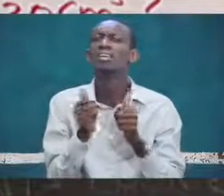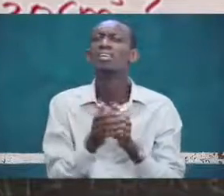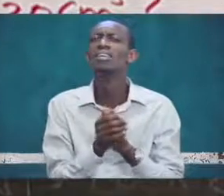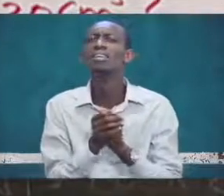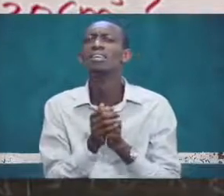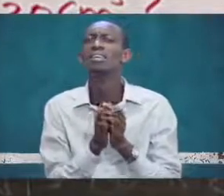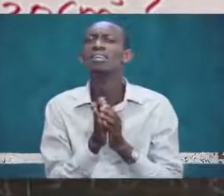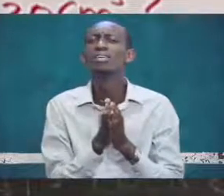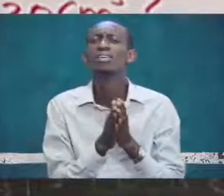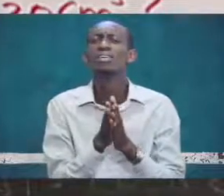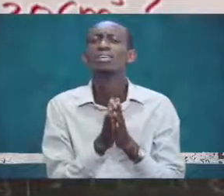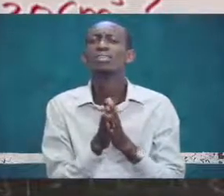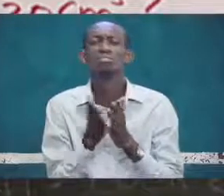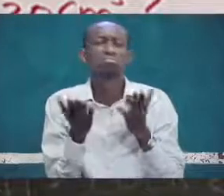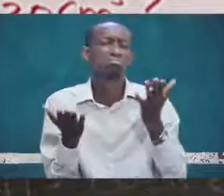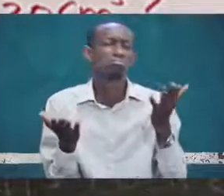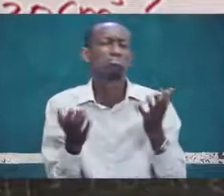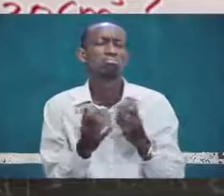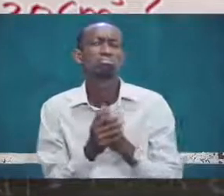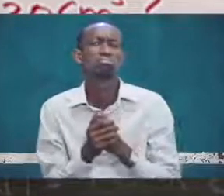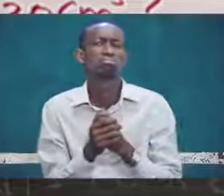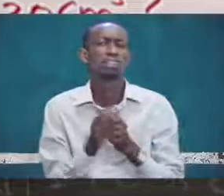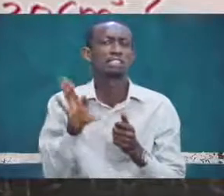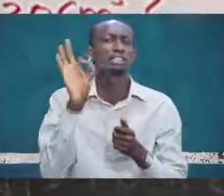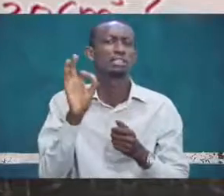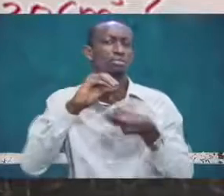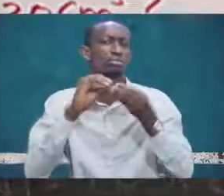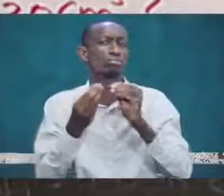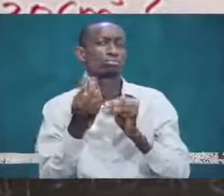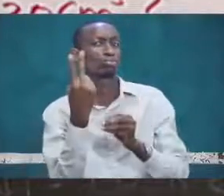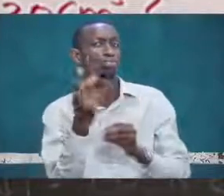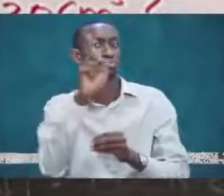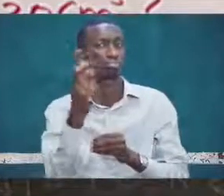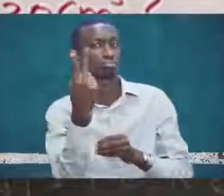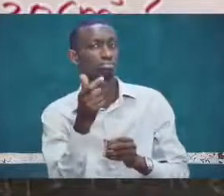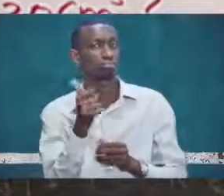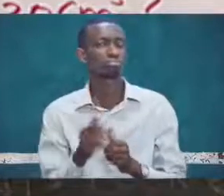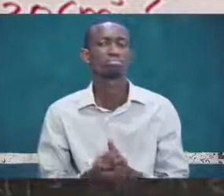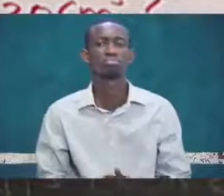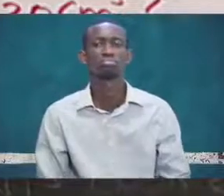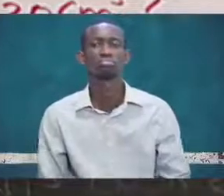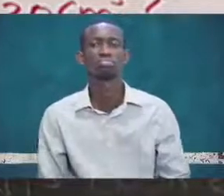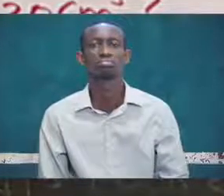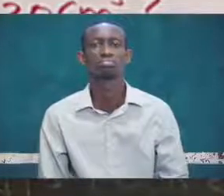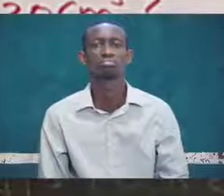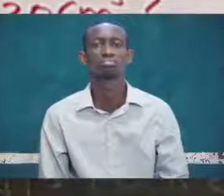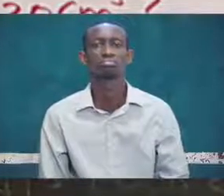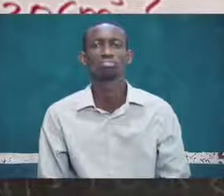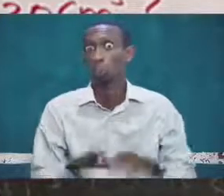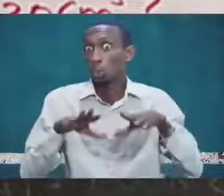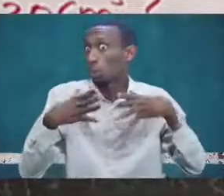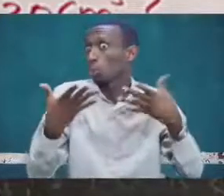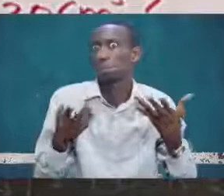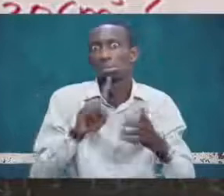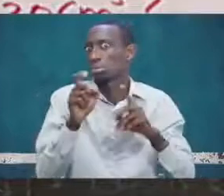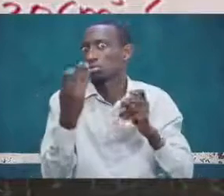have maybe 2. Question number 2. We can even do number 4. There